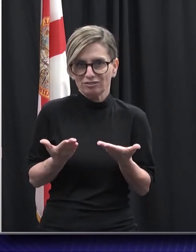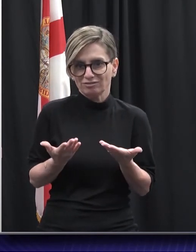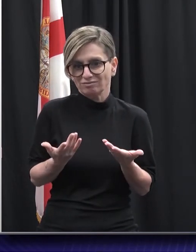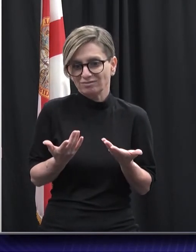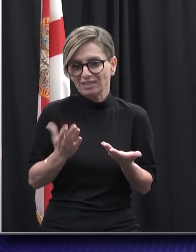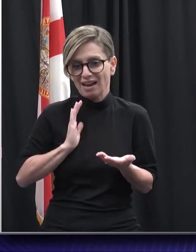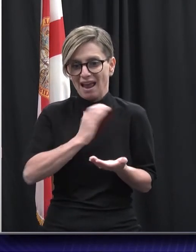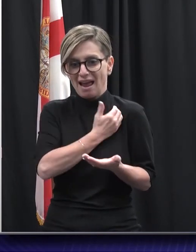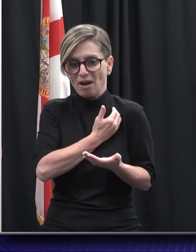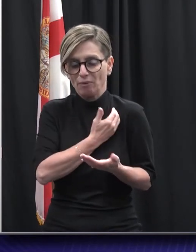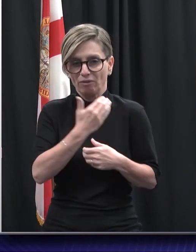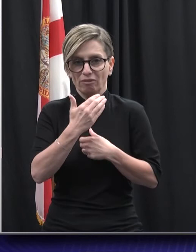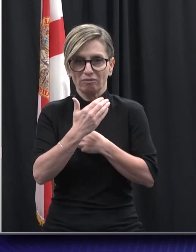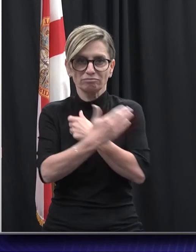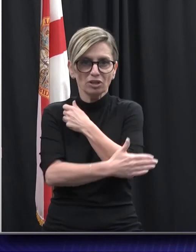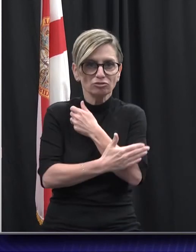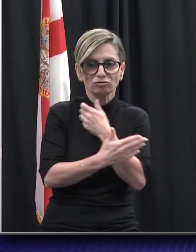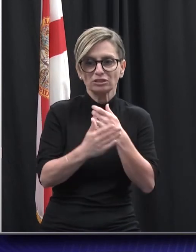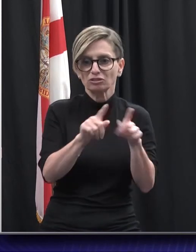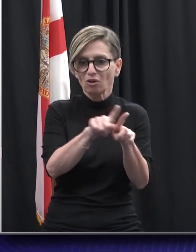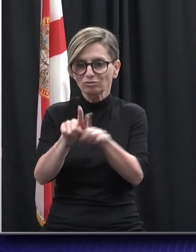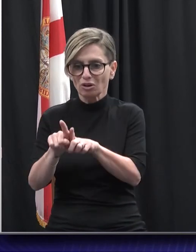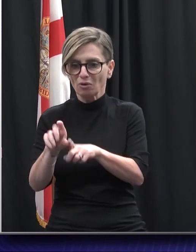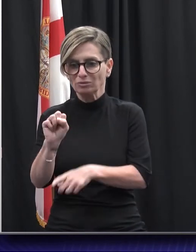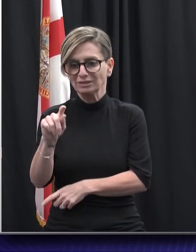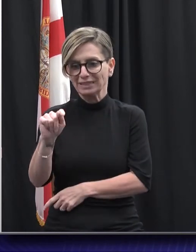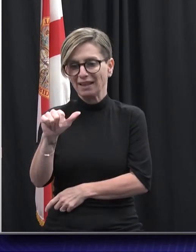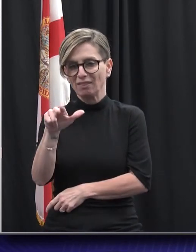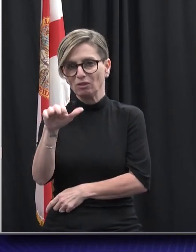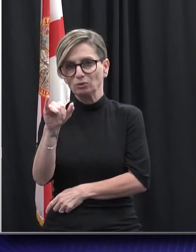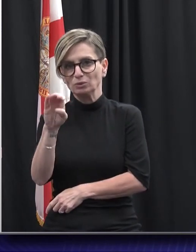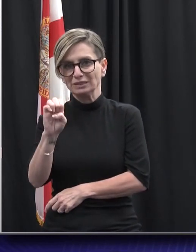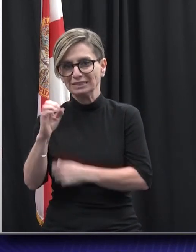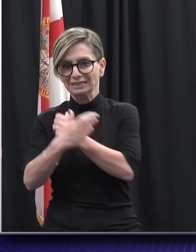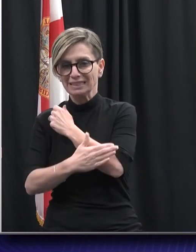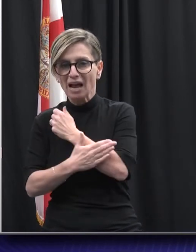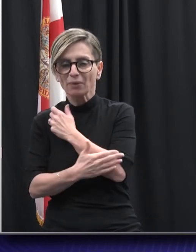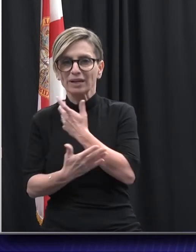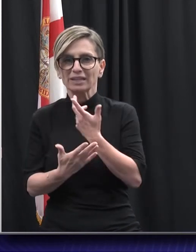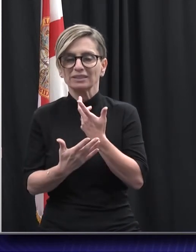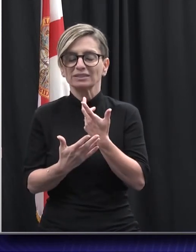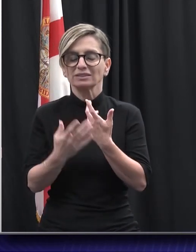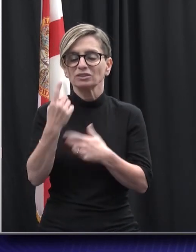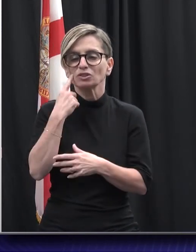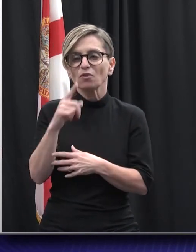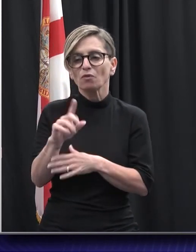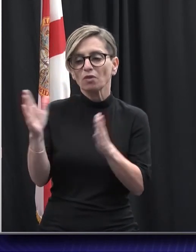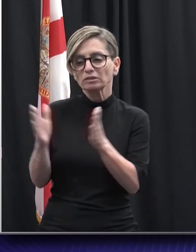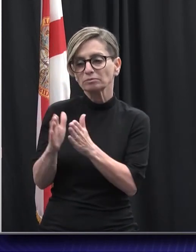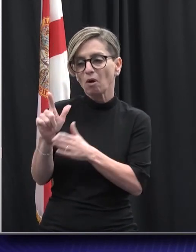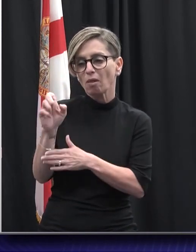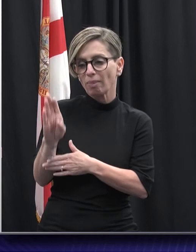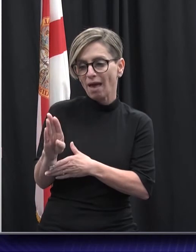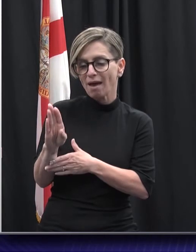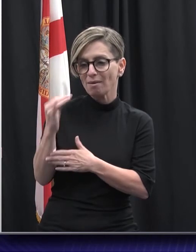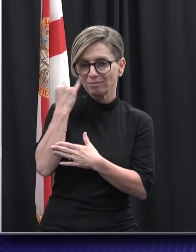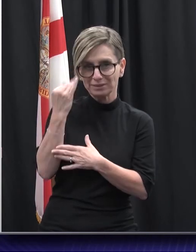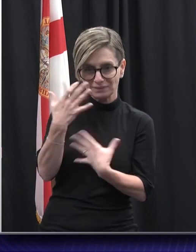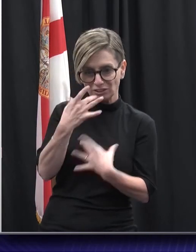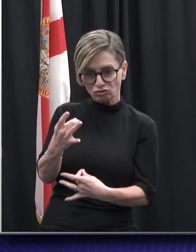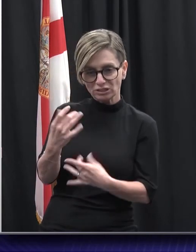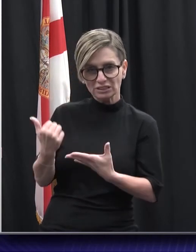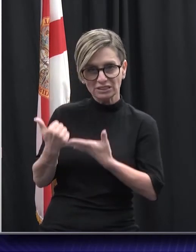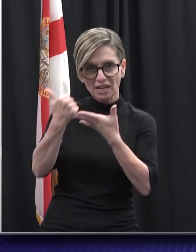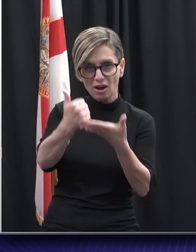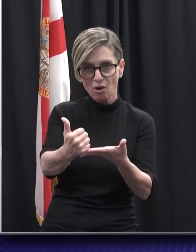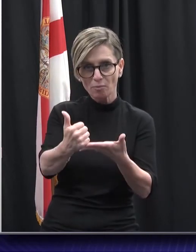County. But it's a process to do it. What I would say for some of those companies, if they are interested, then maybe